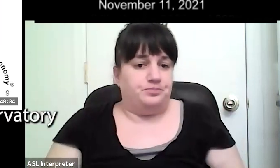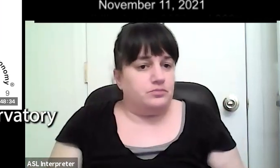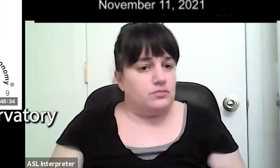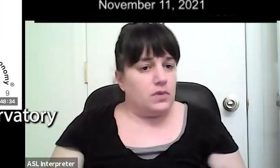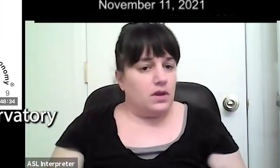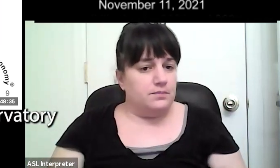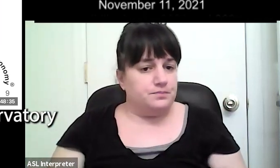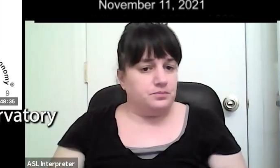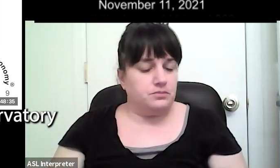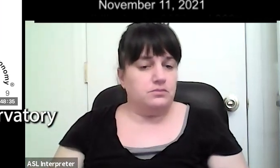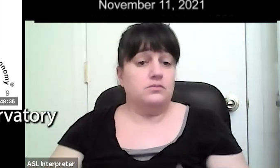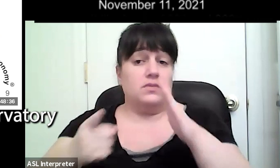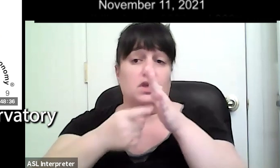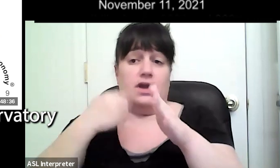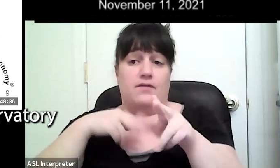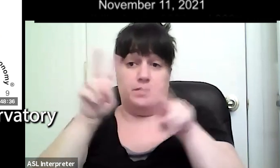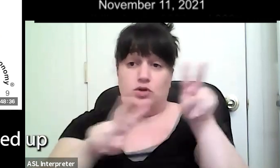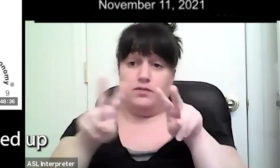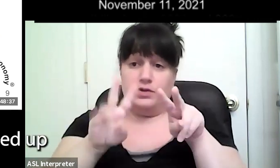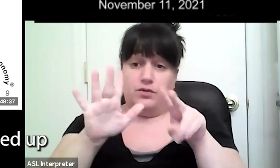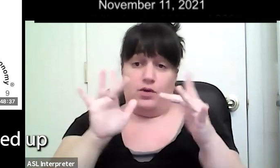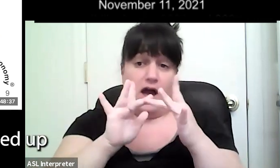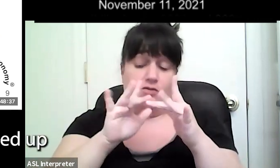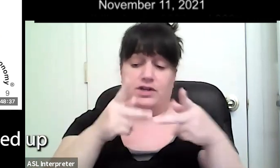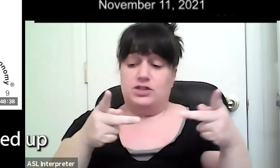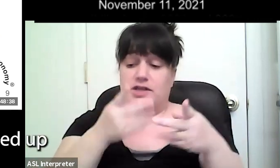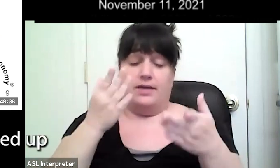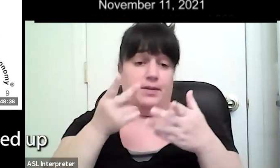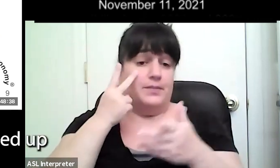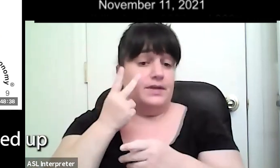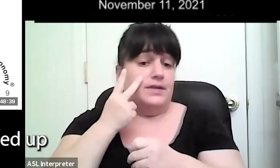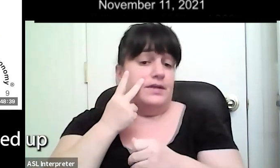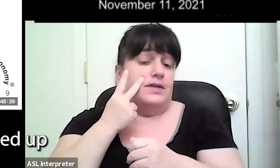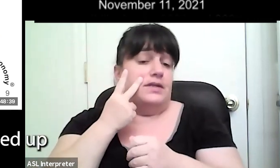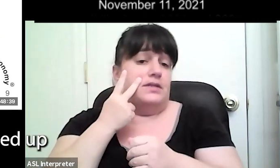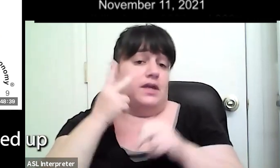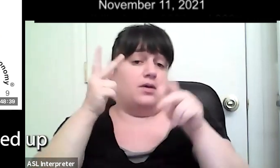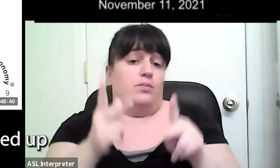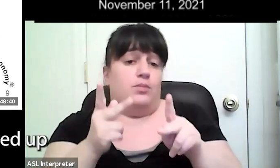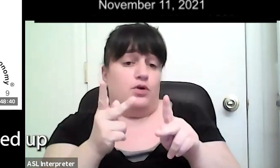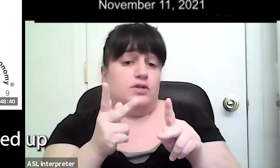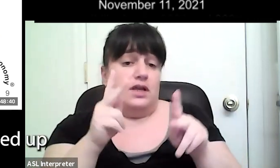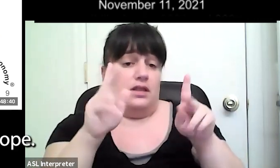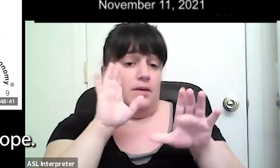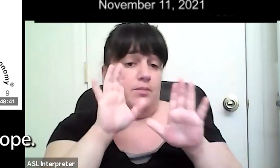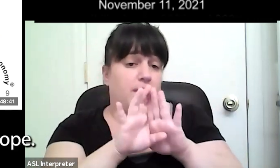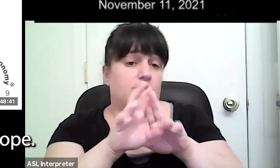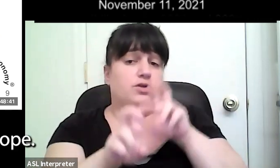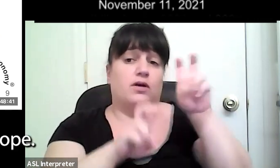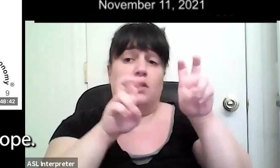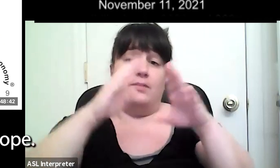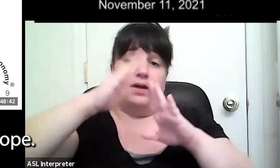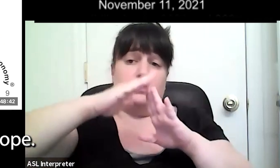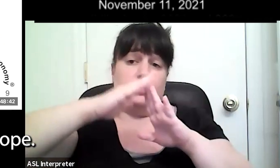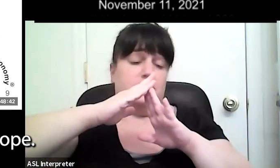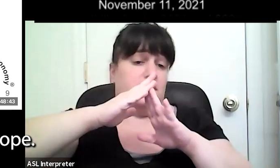Sometimes there'll be an observatory at your outreach site, so you may see a person, as in this picture, who has climbed up to the top of the